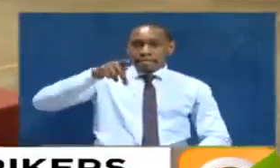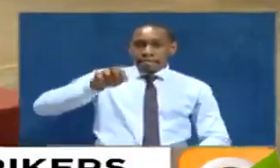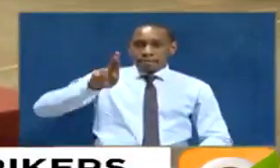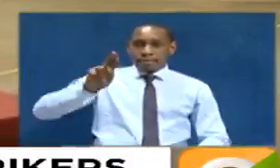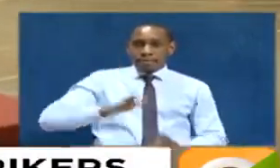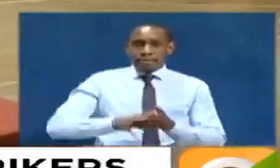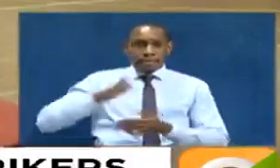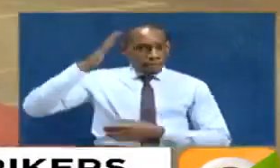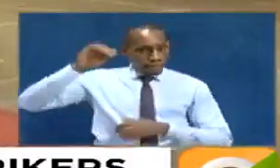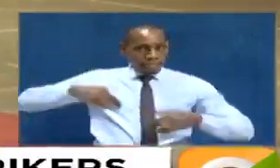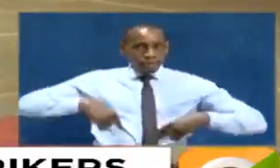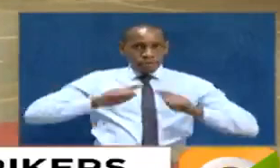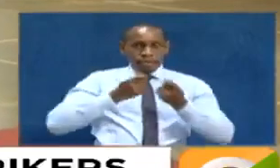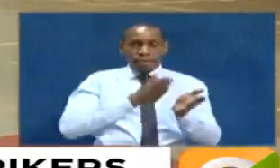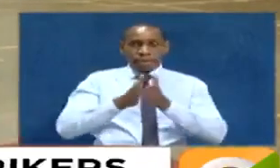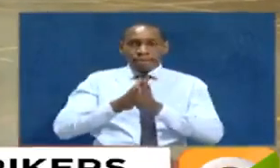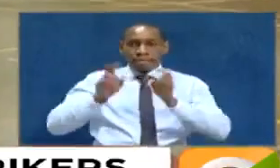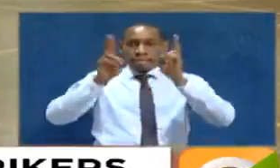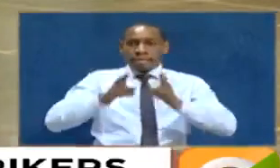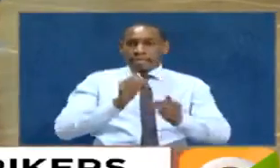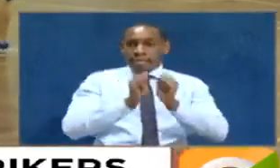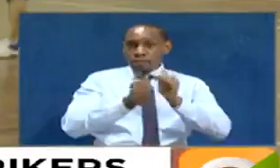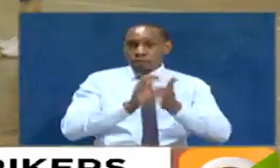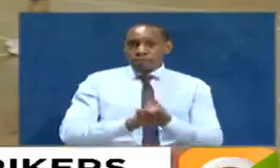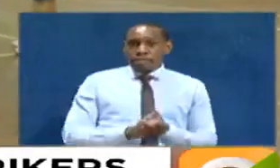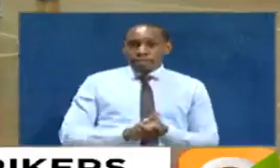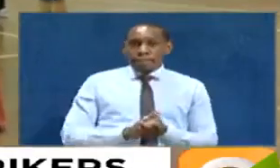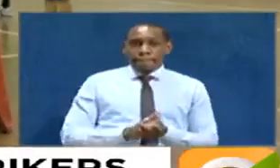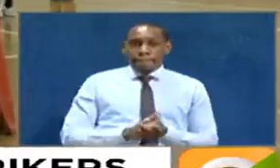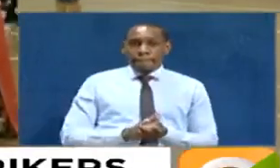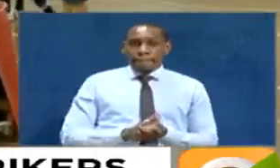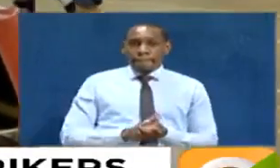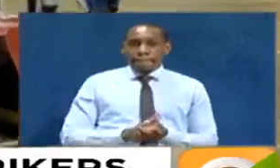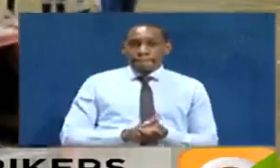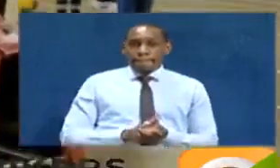the Brazil youth teams preparing for international competitions. Michael Kinyi for Citizen TV.